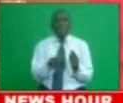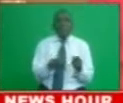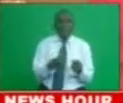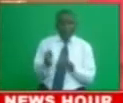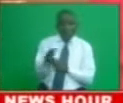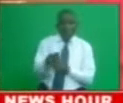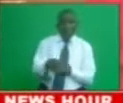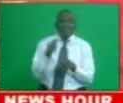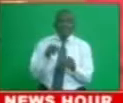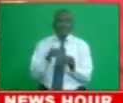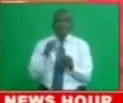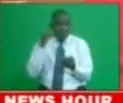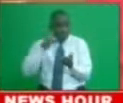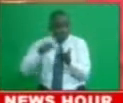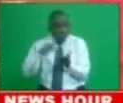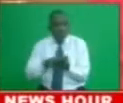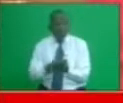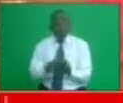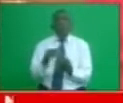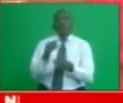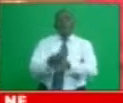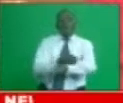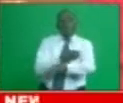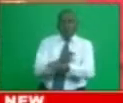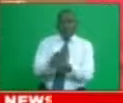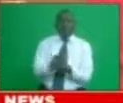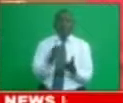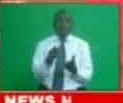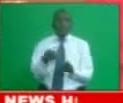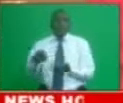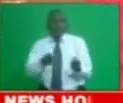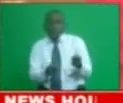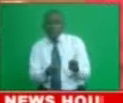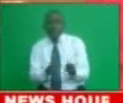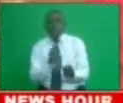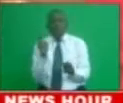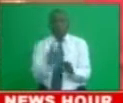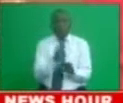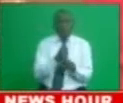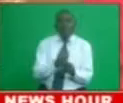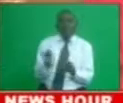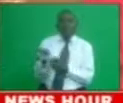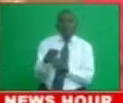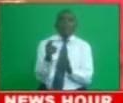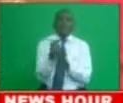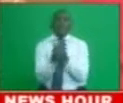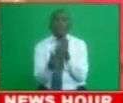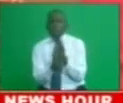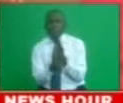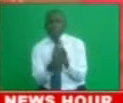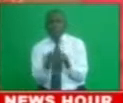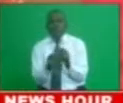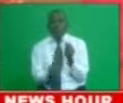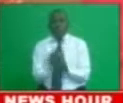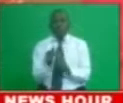improved monitoring, control and surveillance, enactment and enforcement of fisheries laws and regulations, and